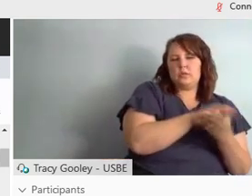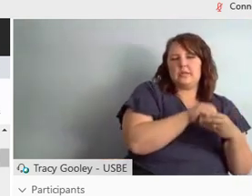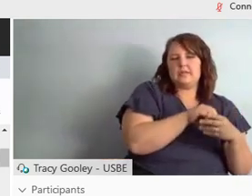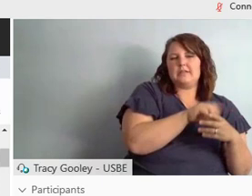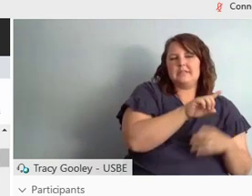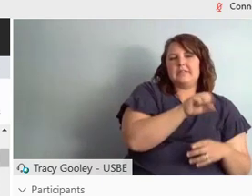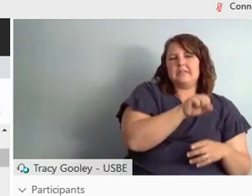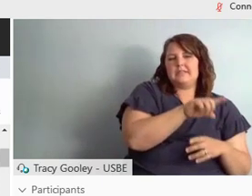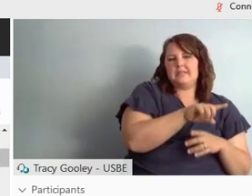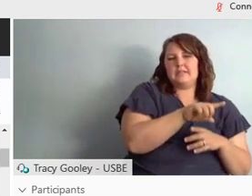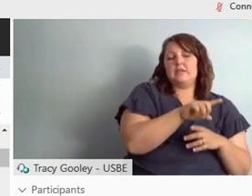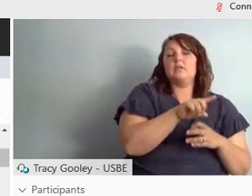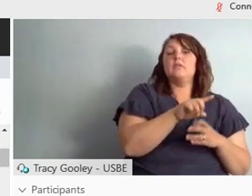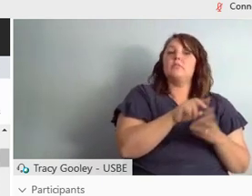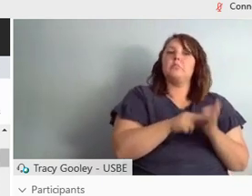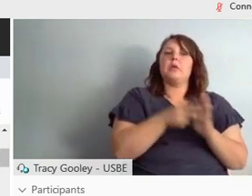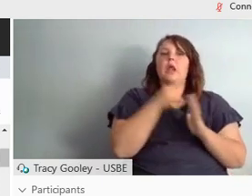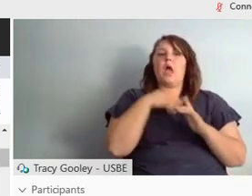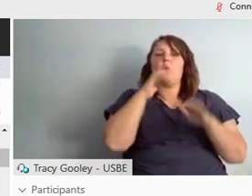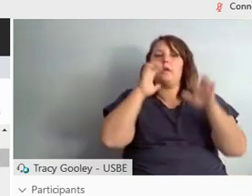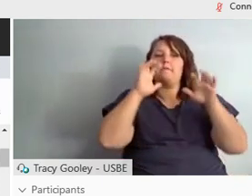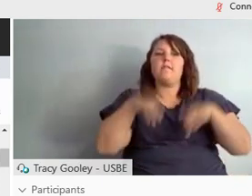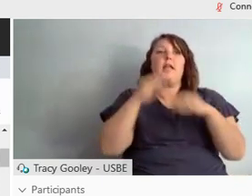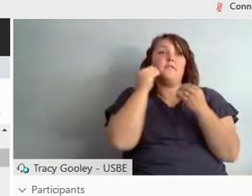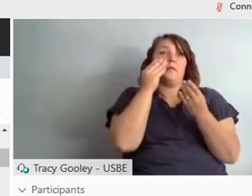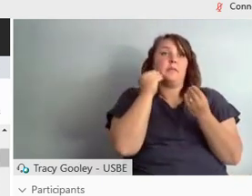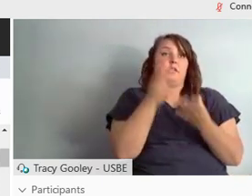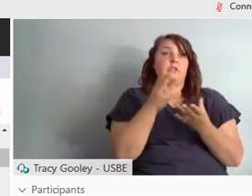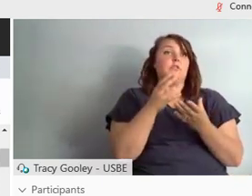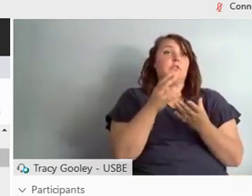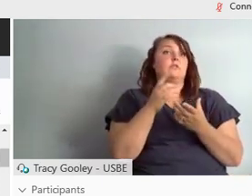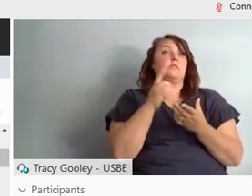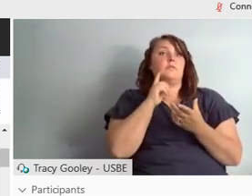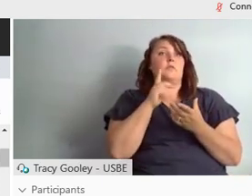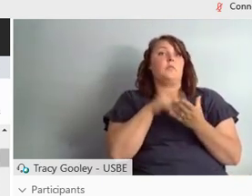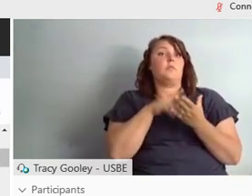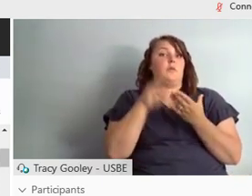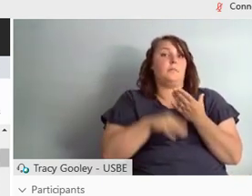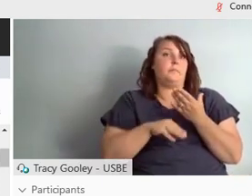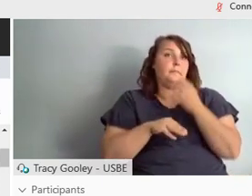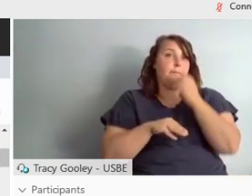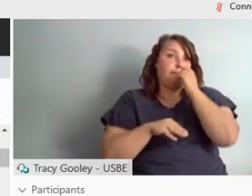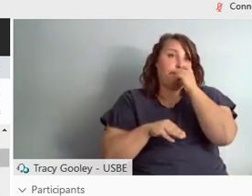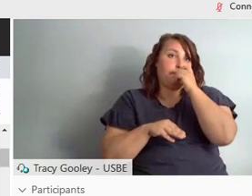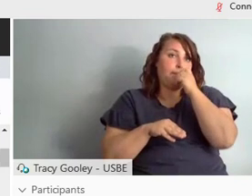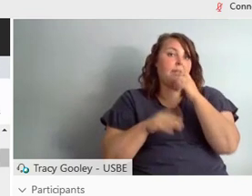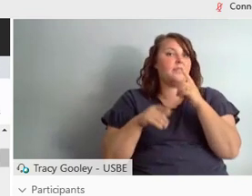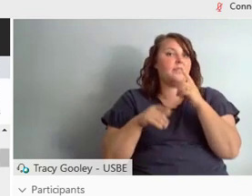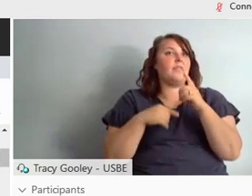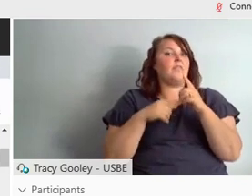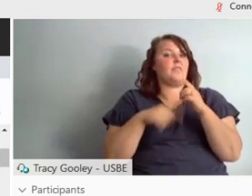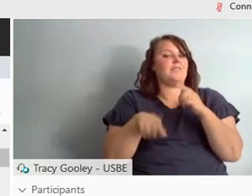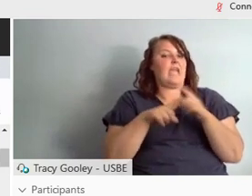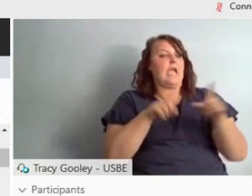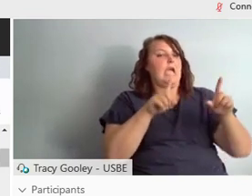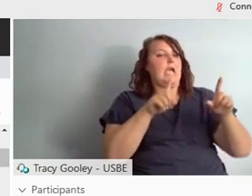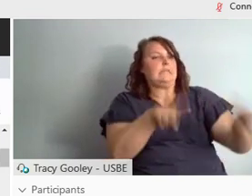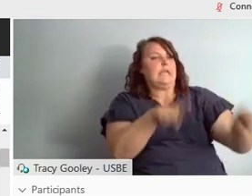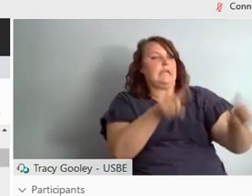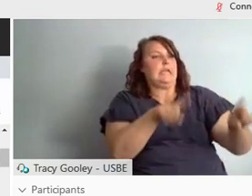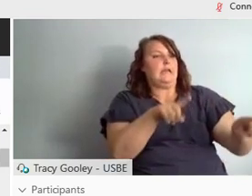District. I would fill out the information of the program that they